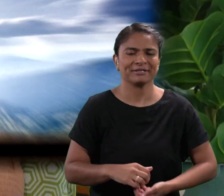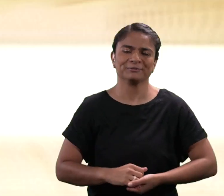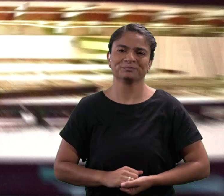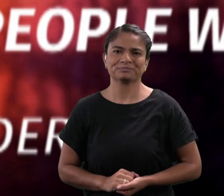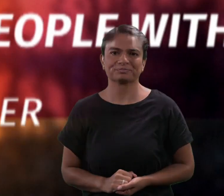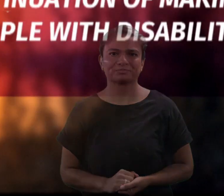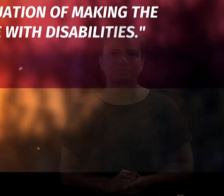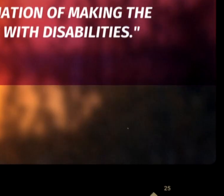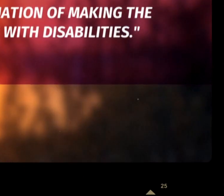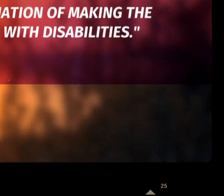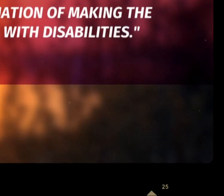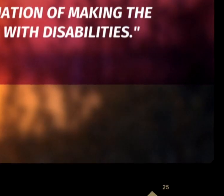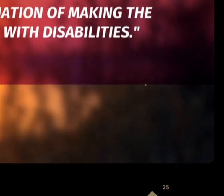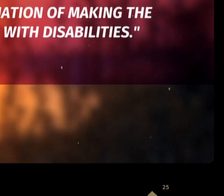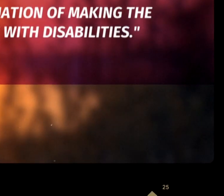terug.